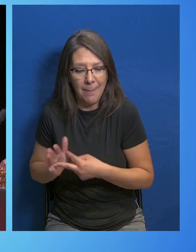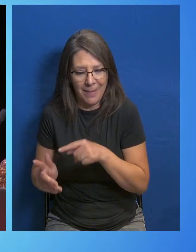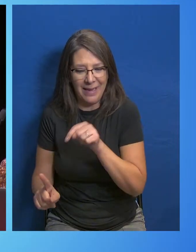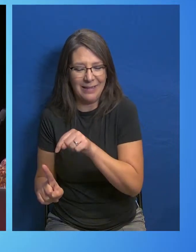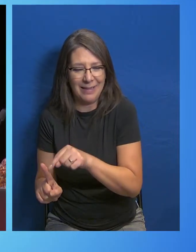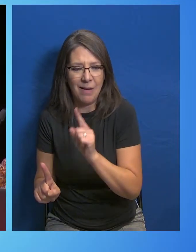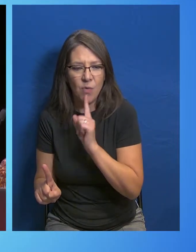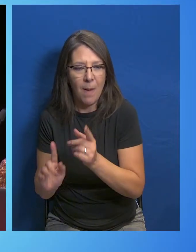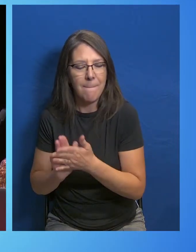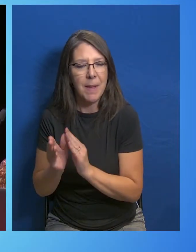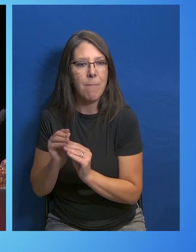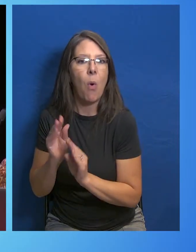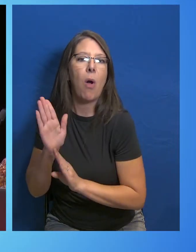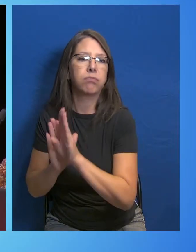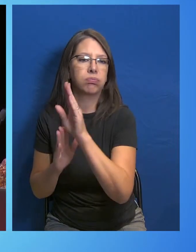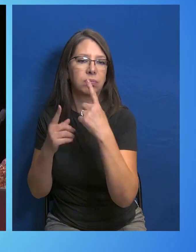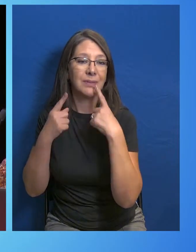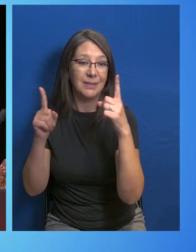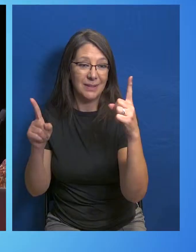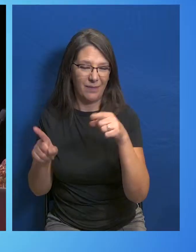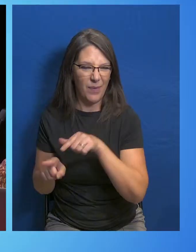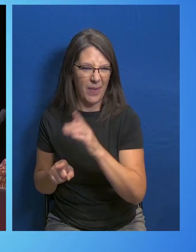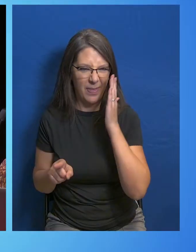successful later in life.